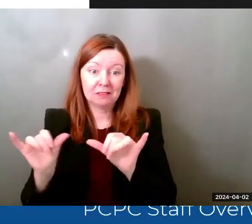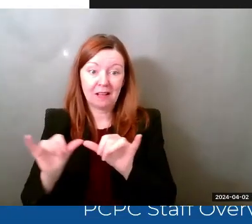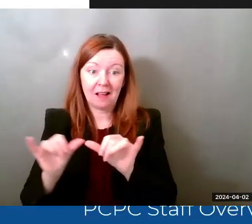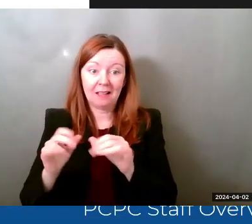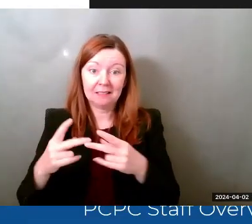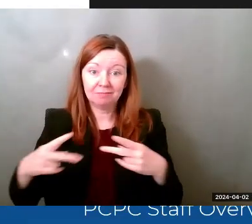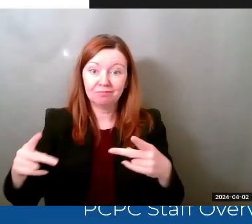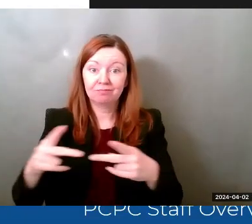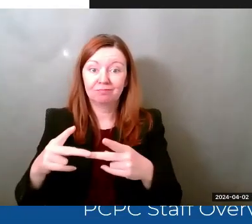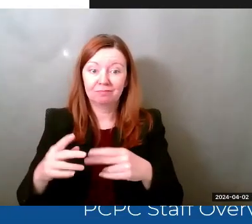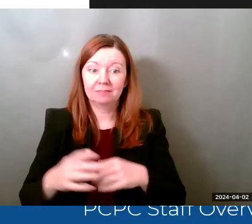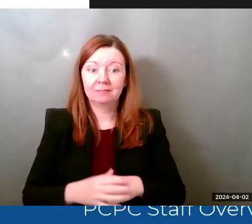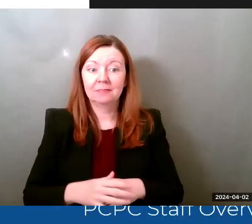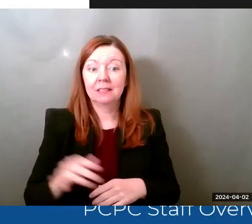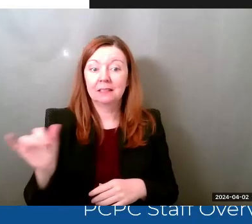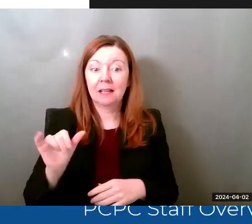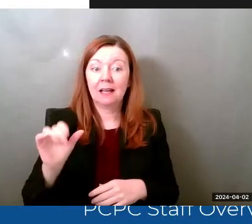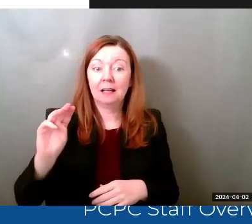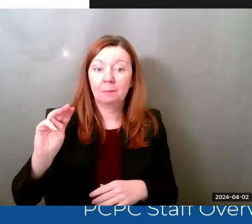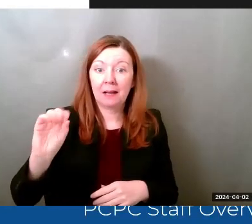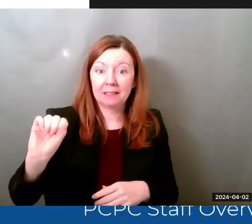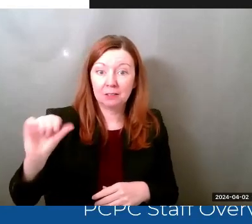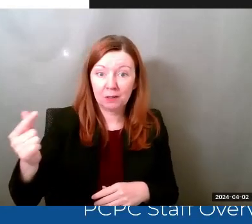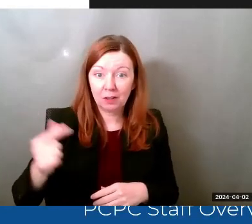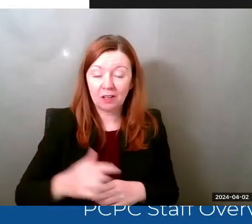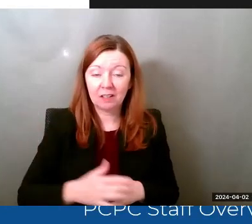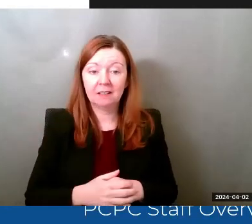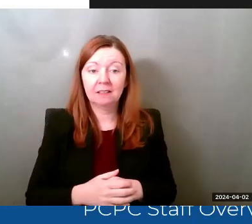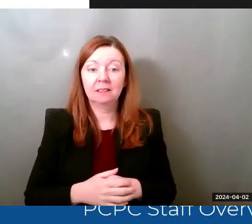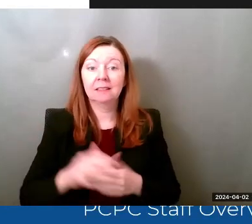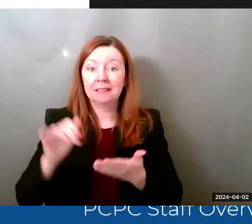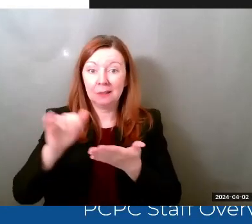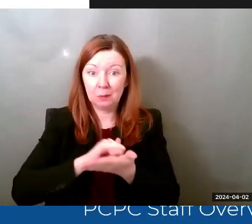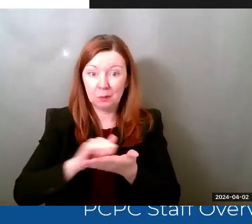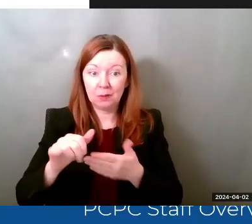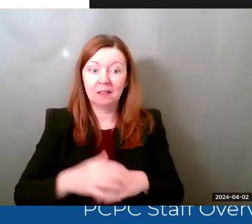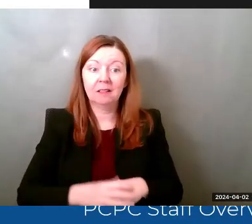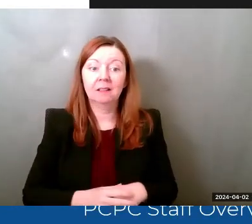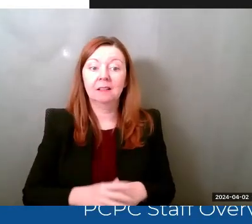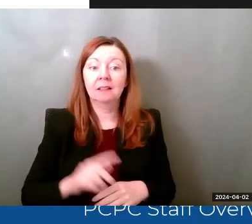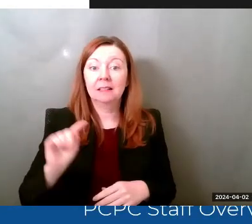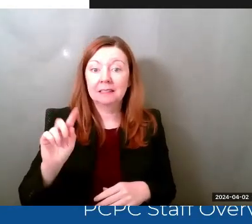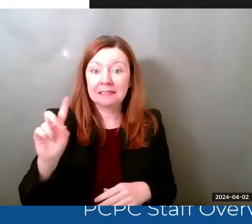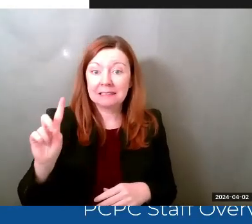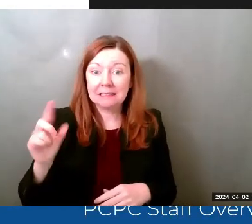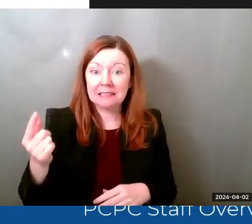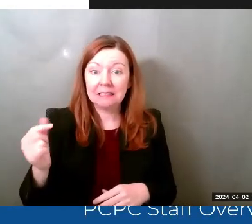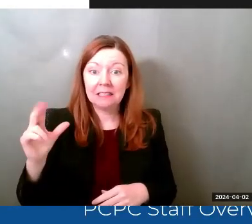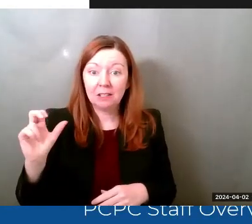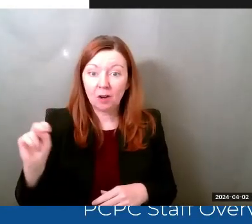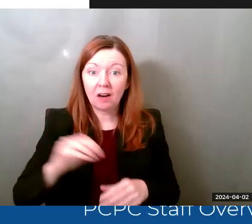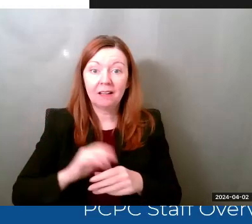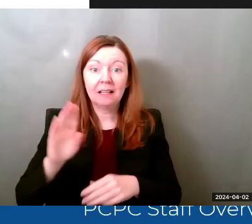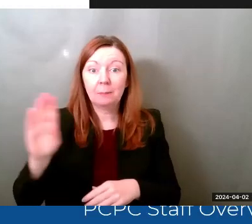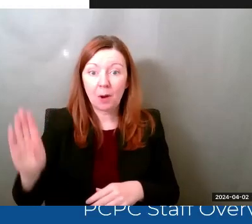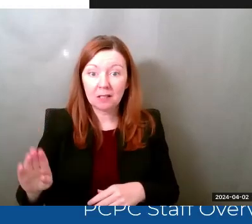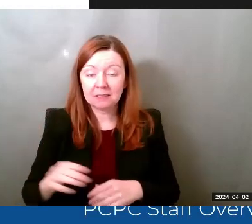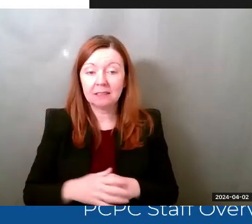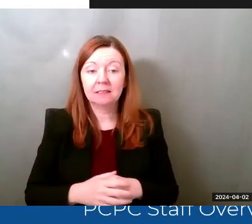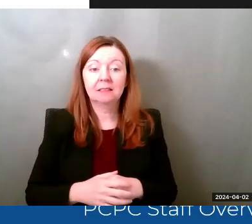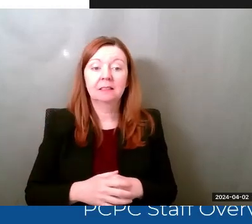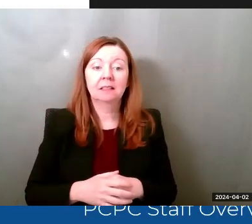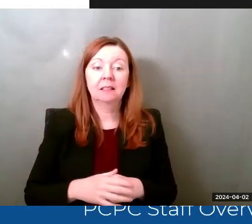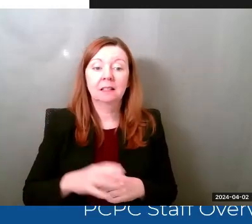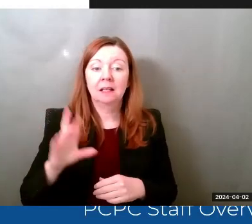parcels, such as Madison Square Garden in New York City, TD Garden in Boston, and